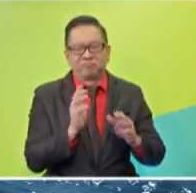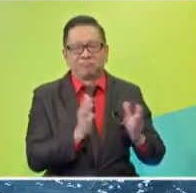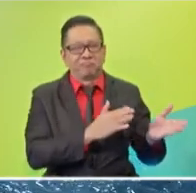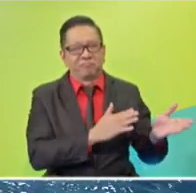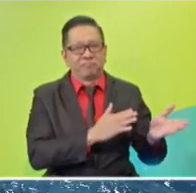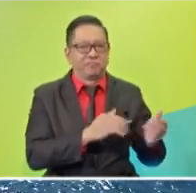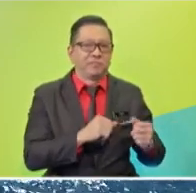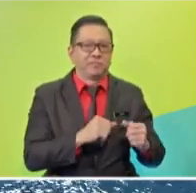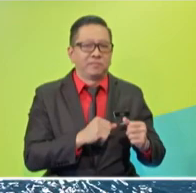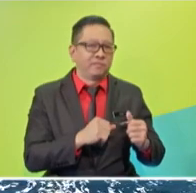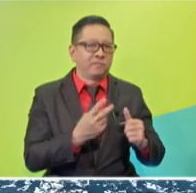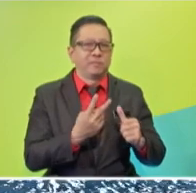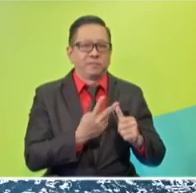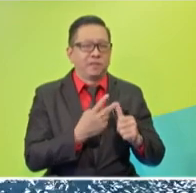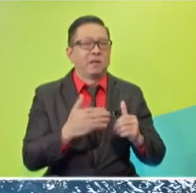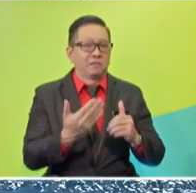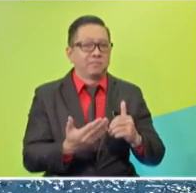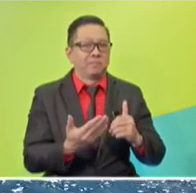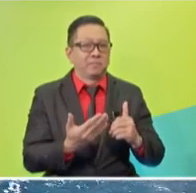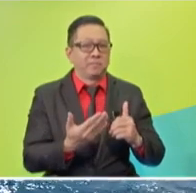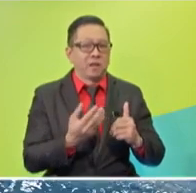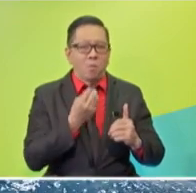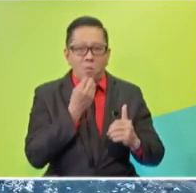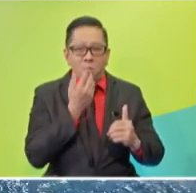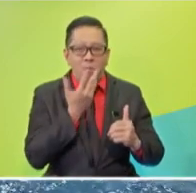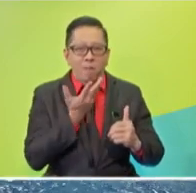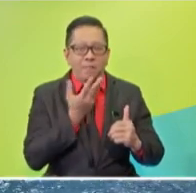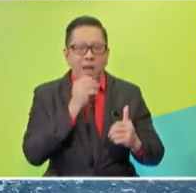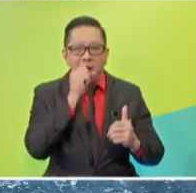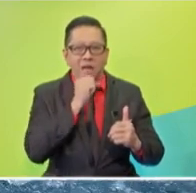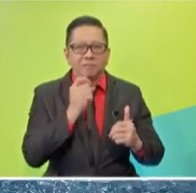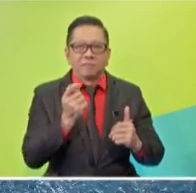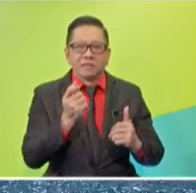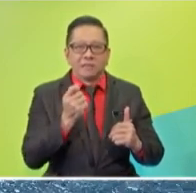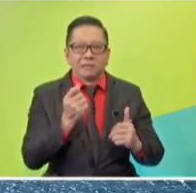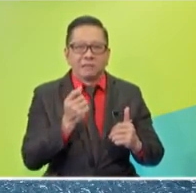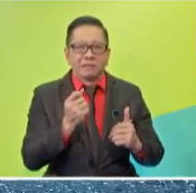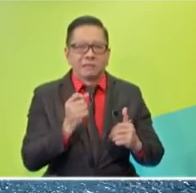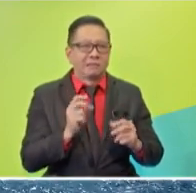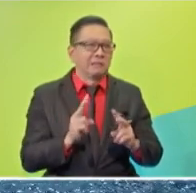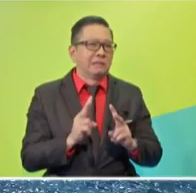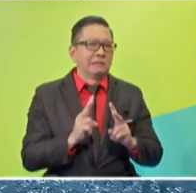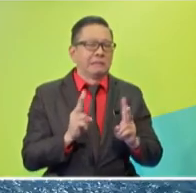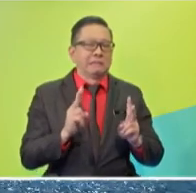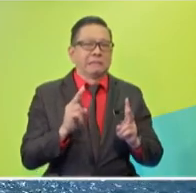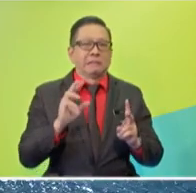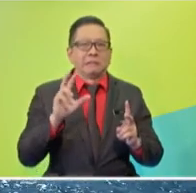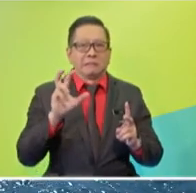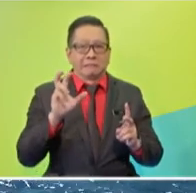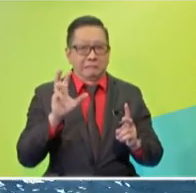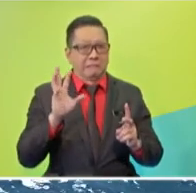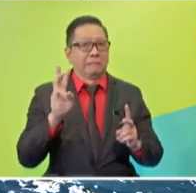it. Next, you warm the ice cream a little. If you eat 60 samples